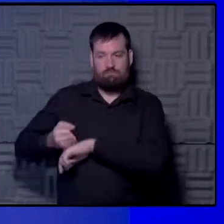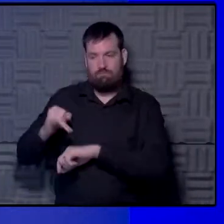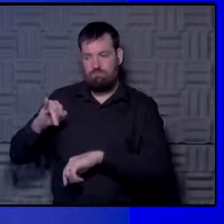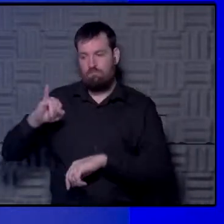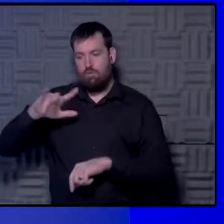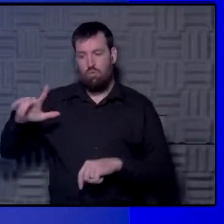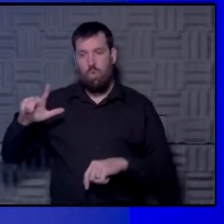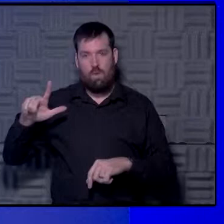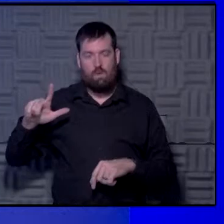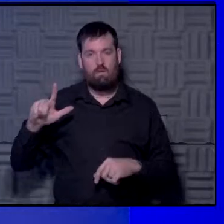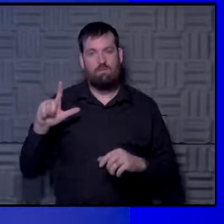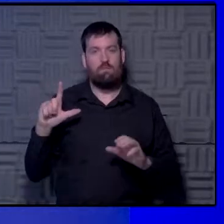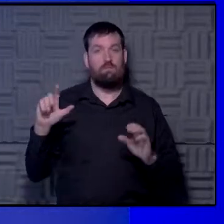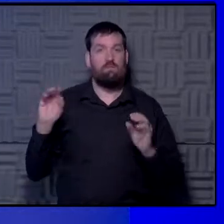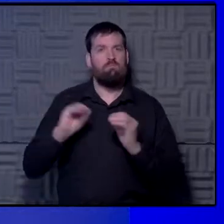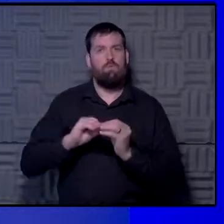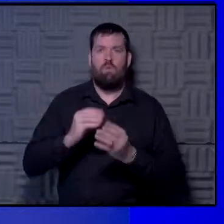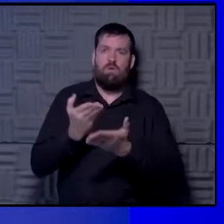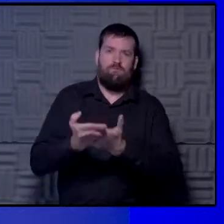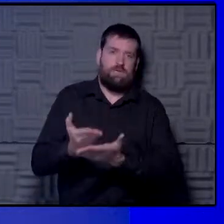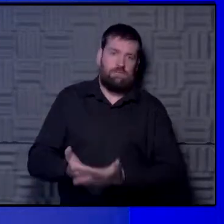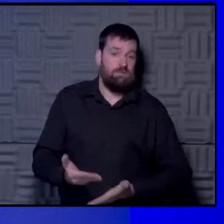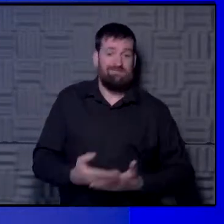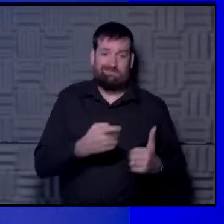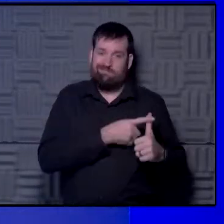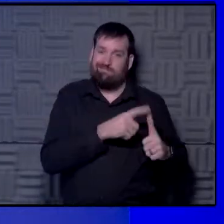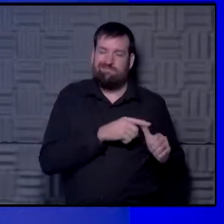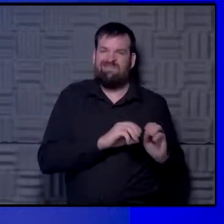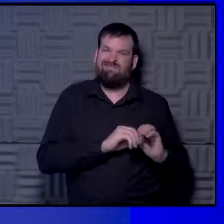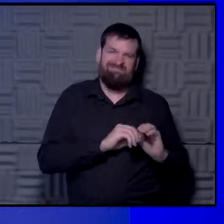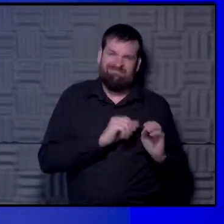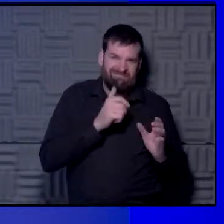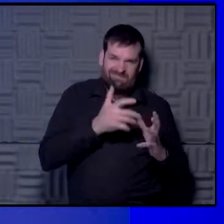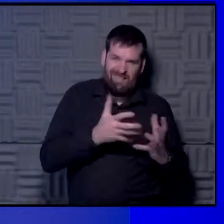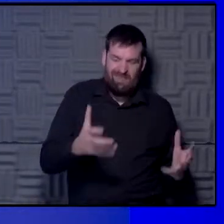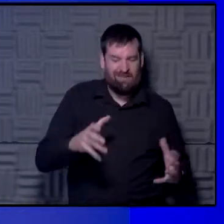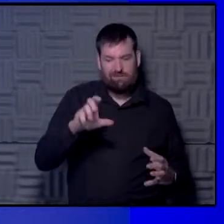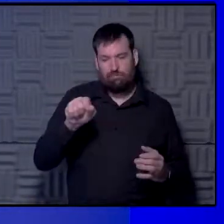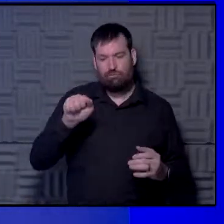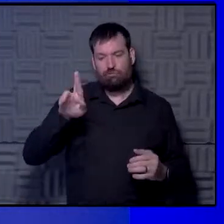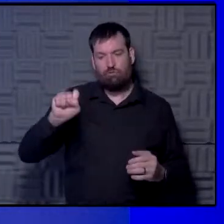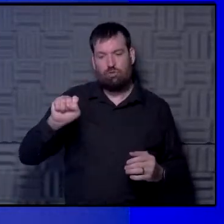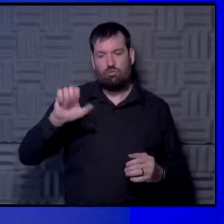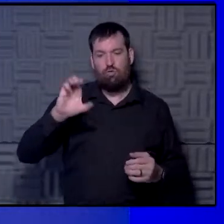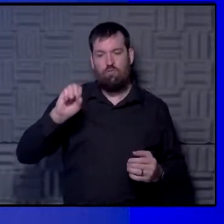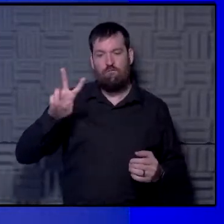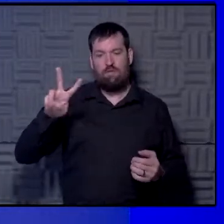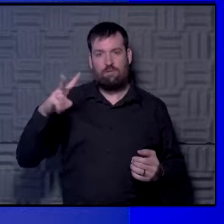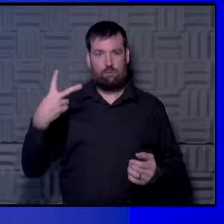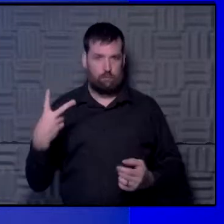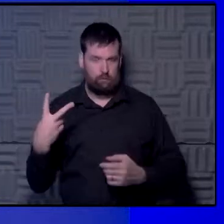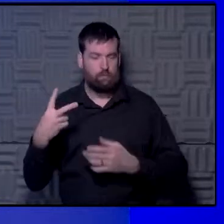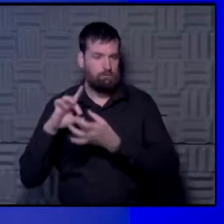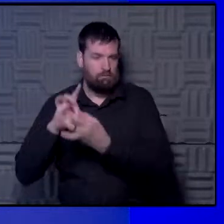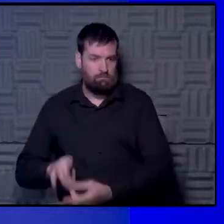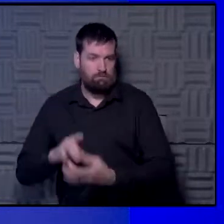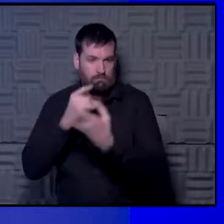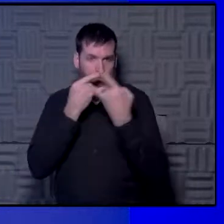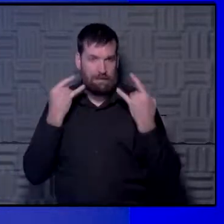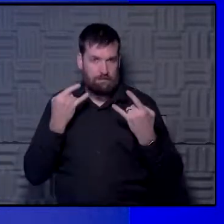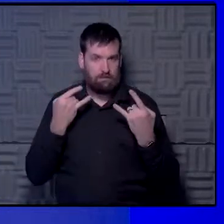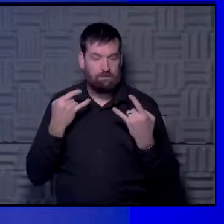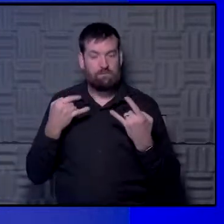we know it, and there's more and more mounting evidence. Initially, there wasn't a lot of evidence about SARS-CoV-2 in masks.